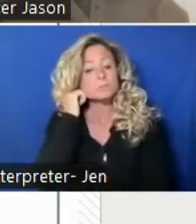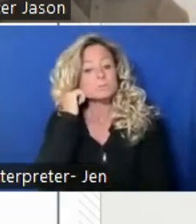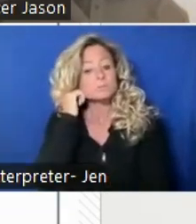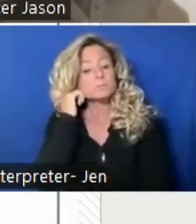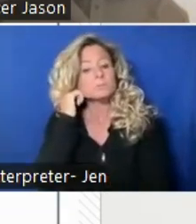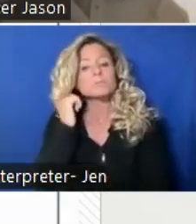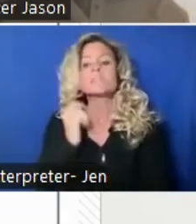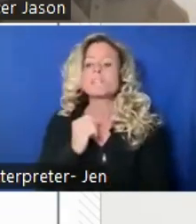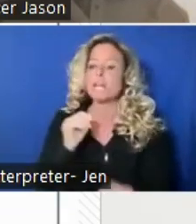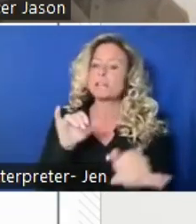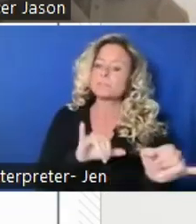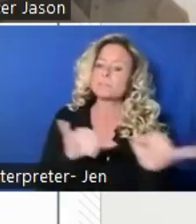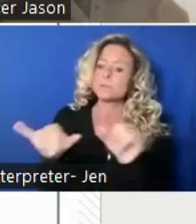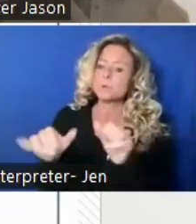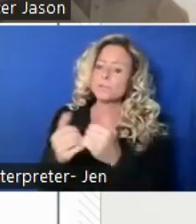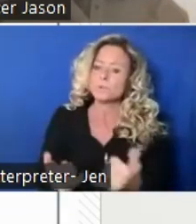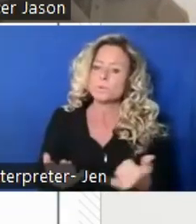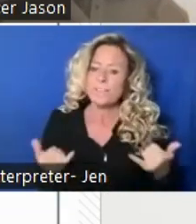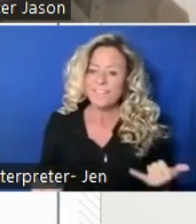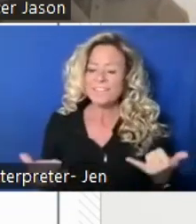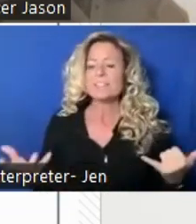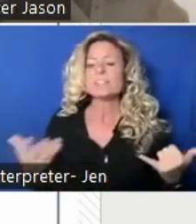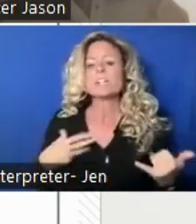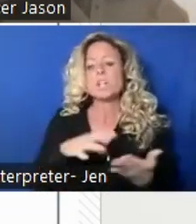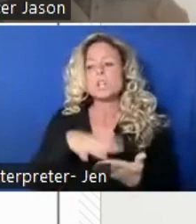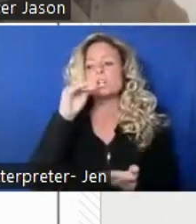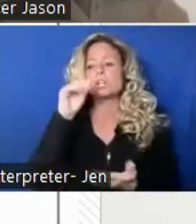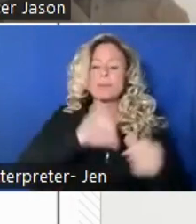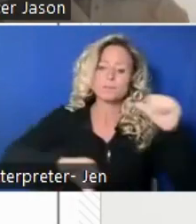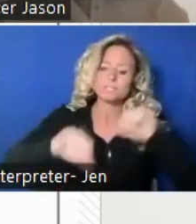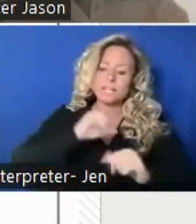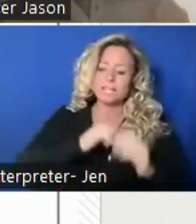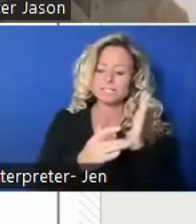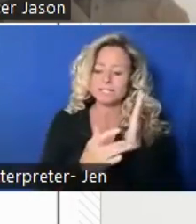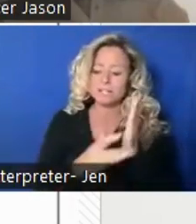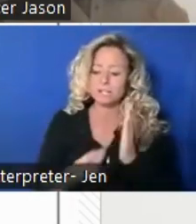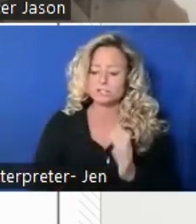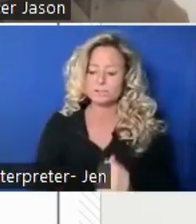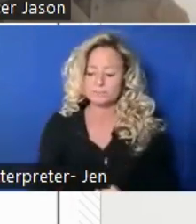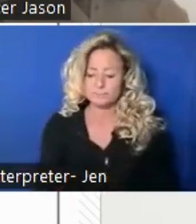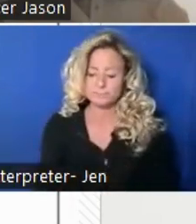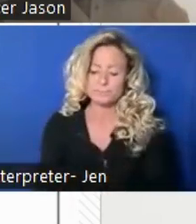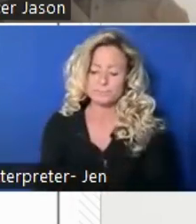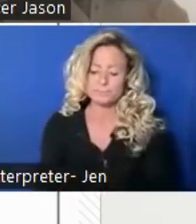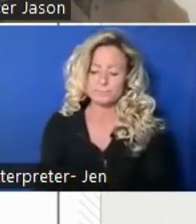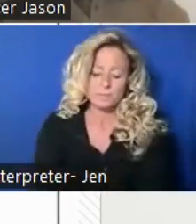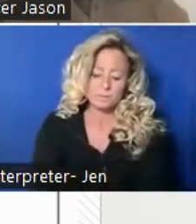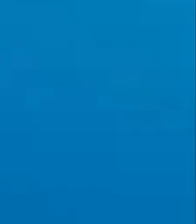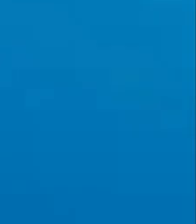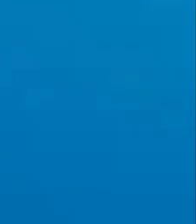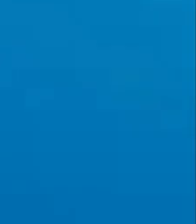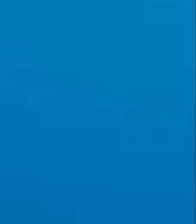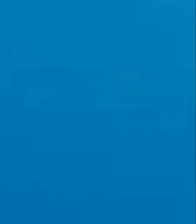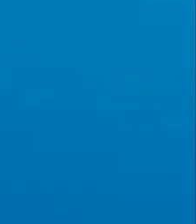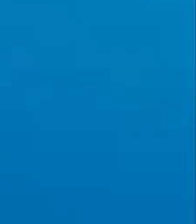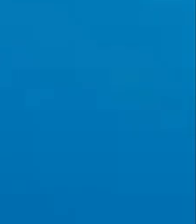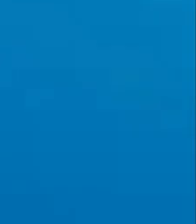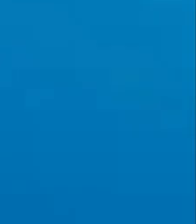adjacent to today, learning about science, technology, but in a different capacity. So those are the news and